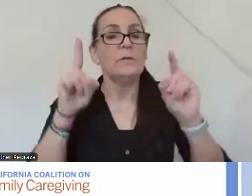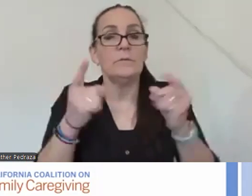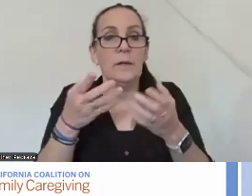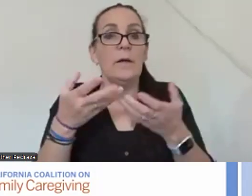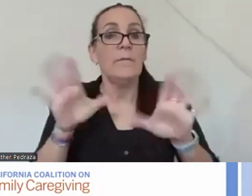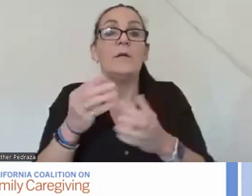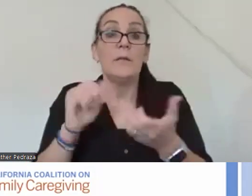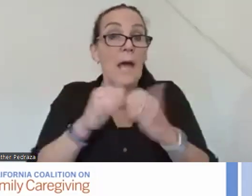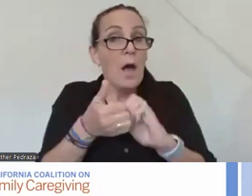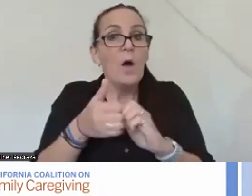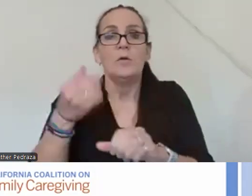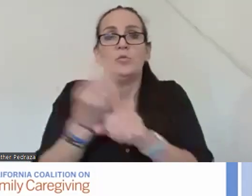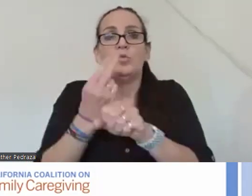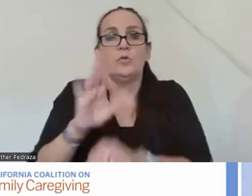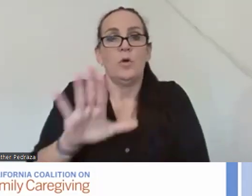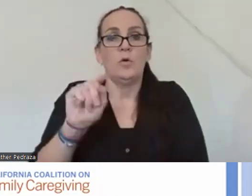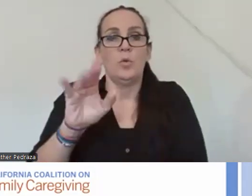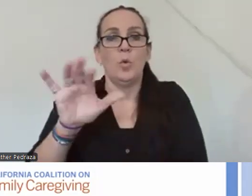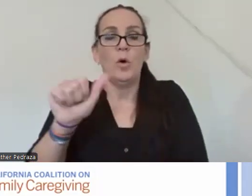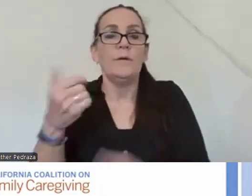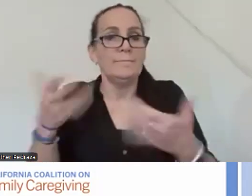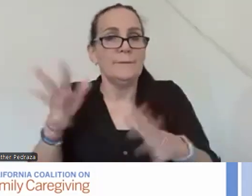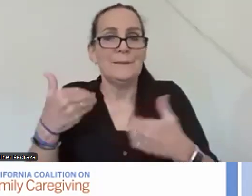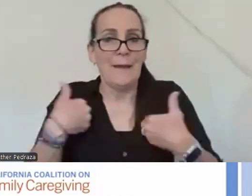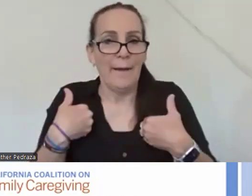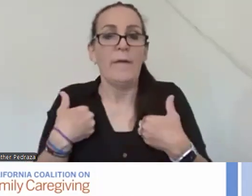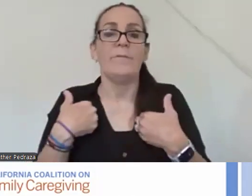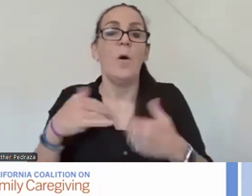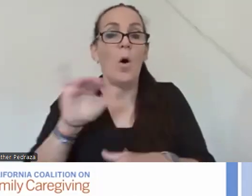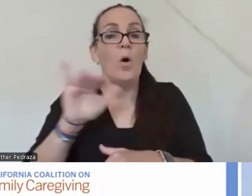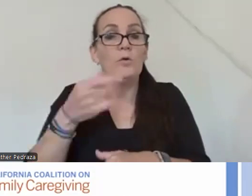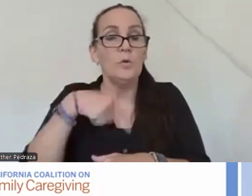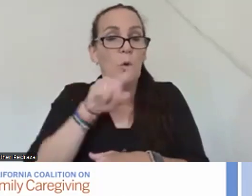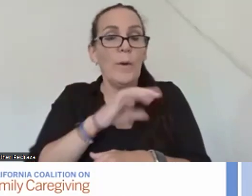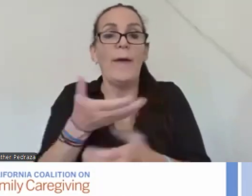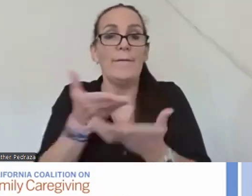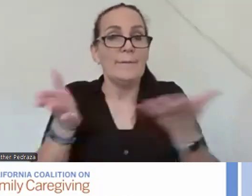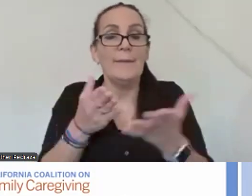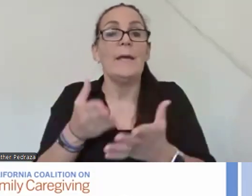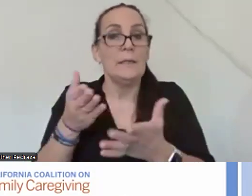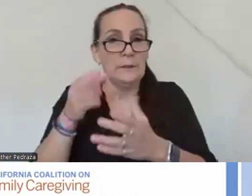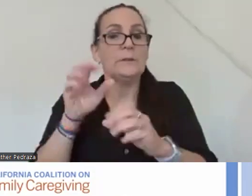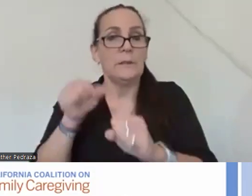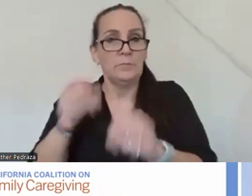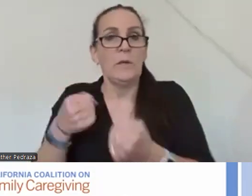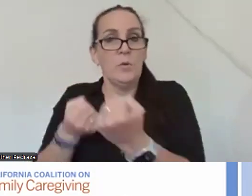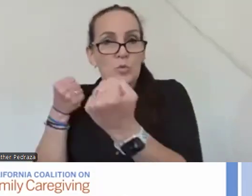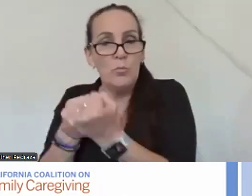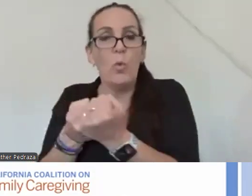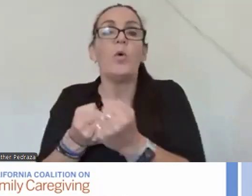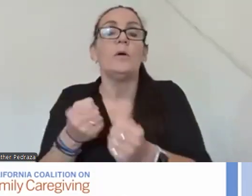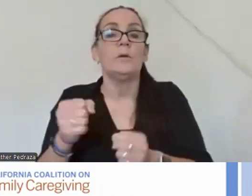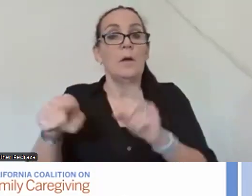they have now, and that there are enforcement mechanisms in place to hold them accountable. This is particularly